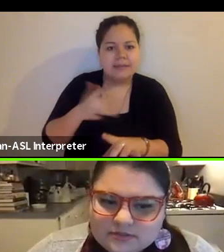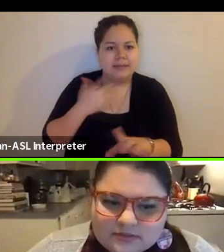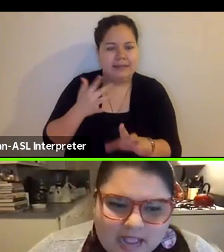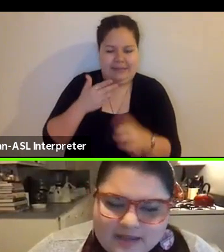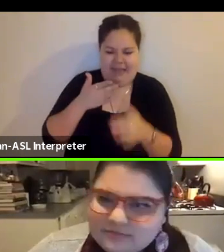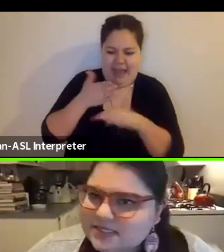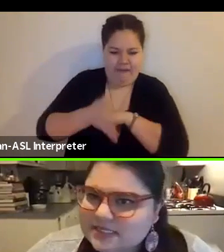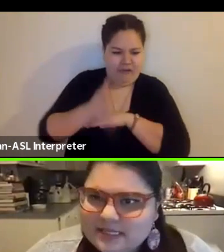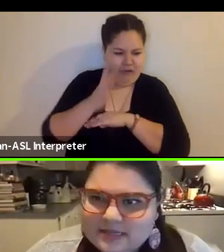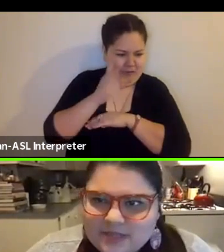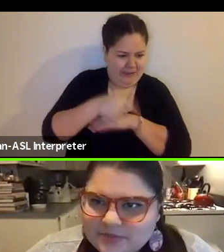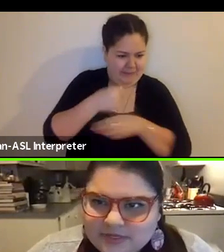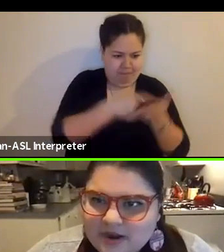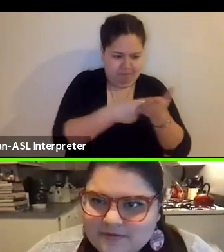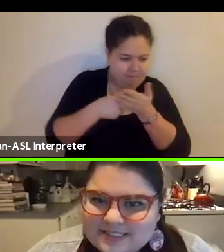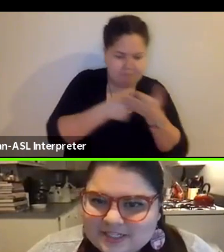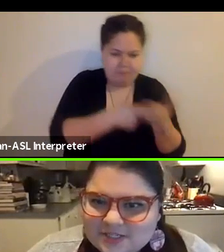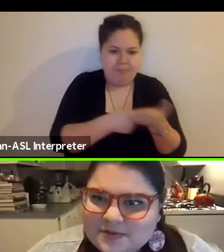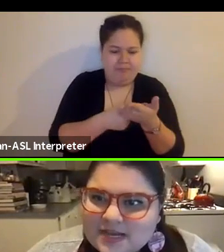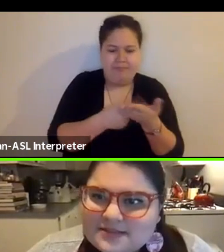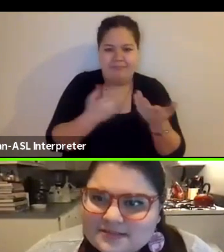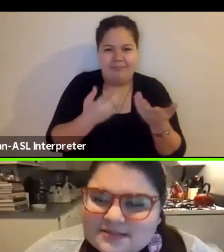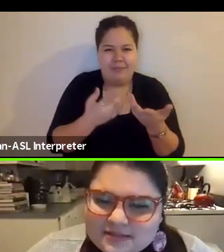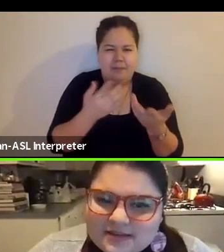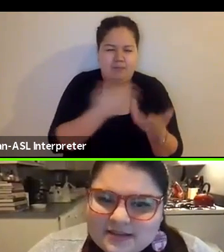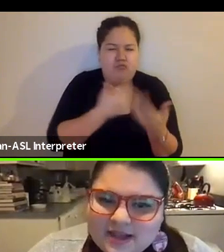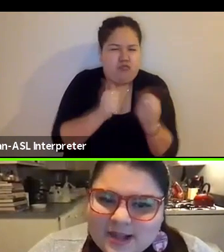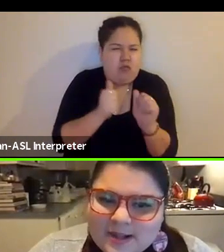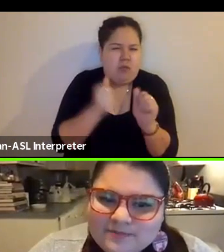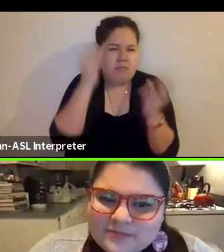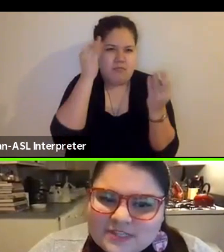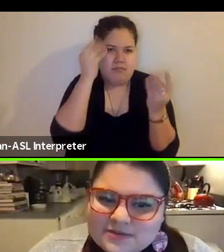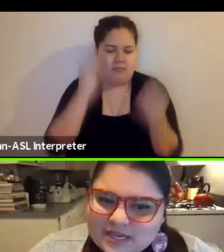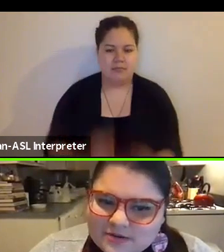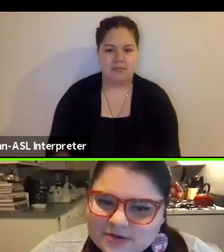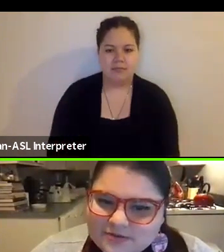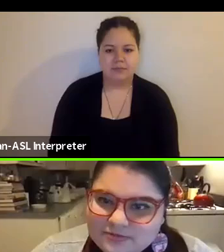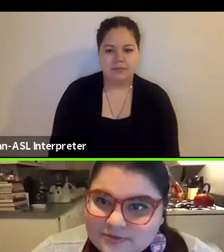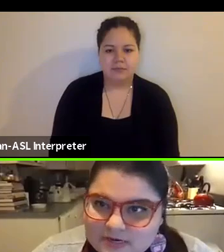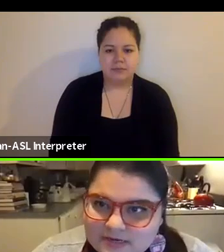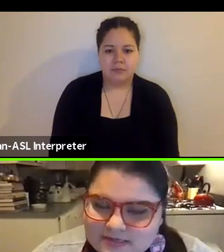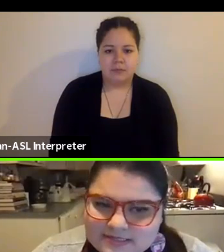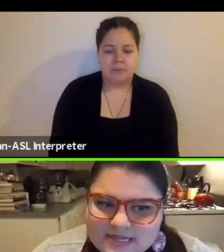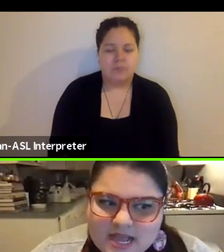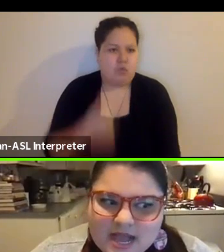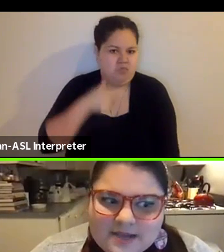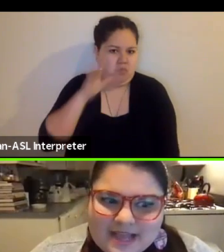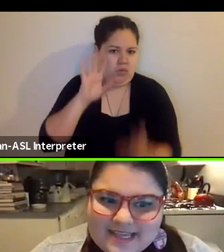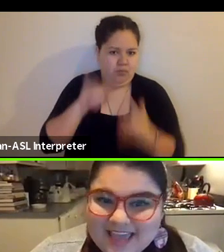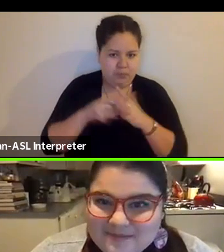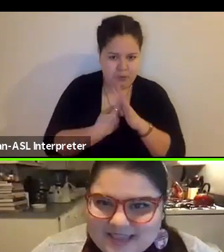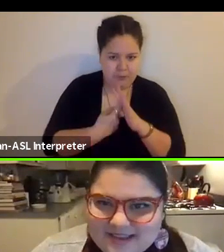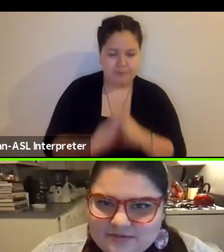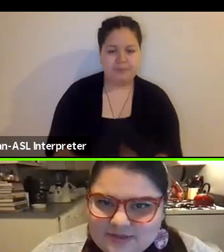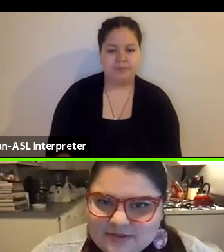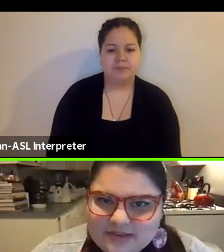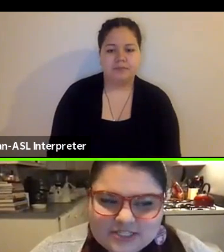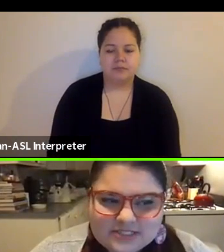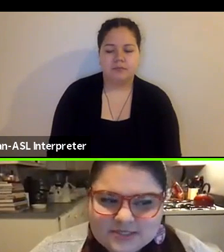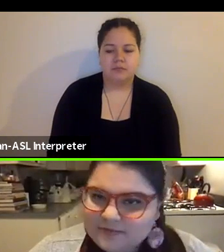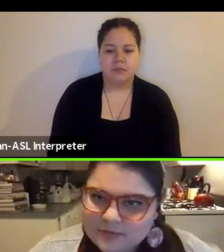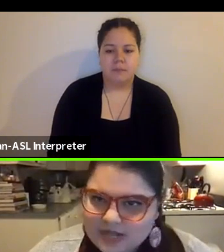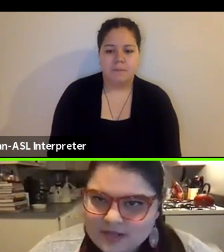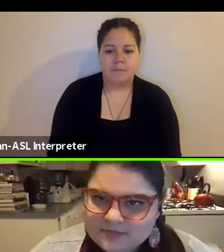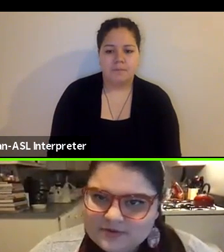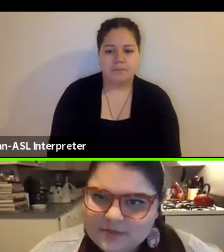after listening and being within conversation with us. So with that, I'll go first. I came in very